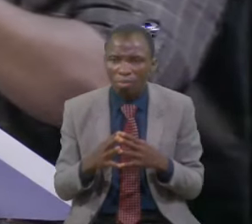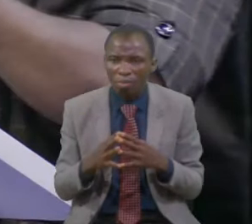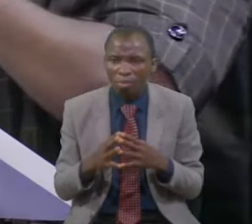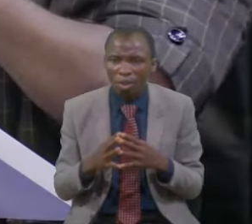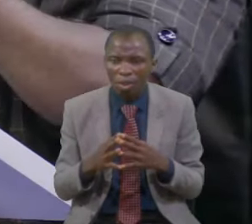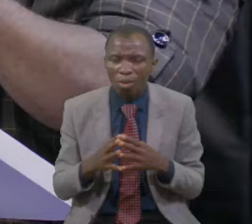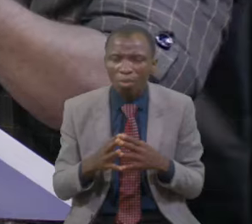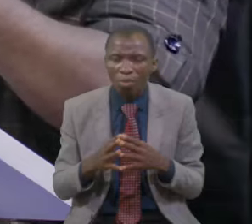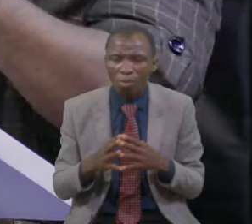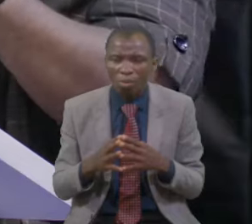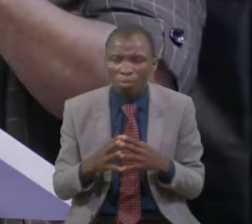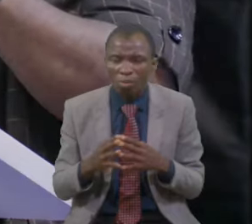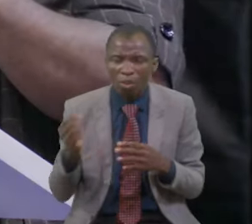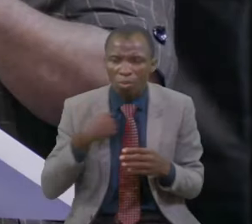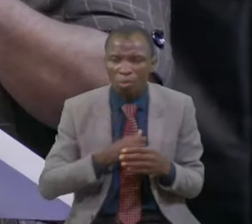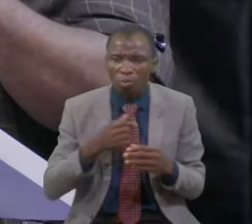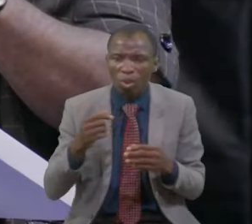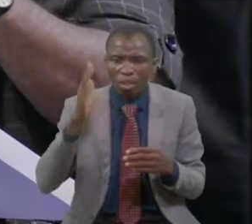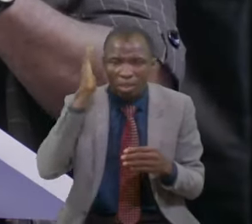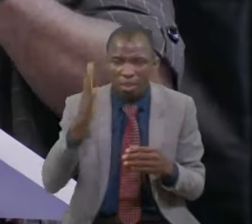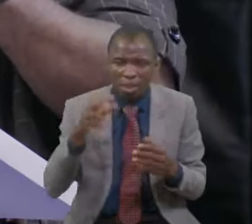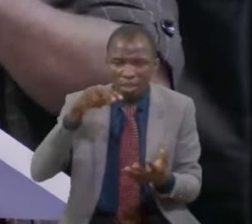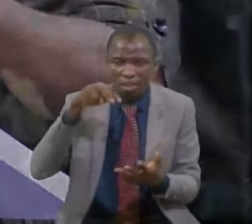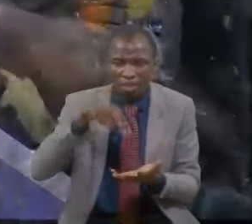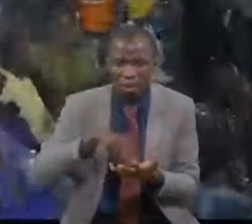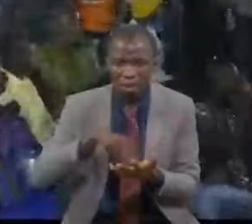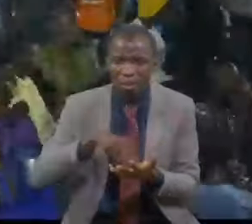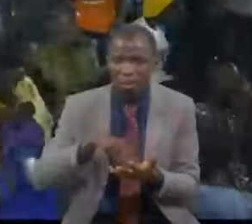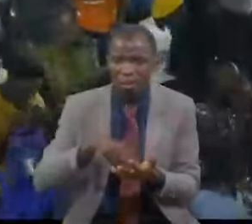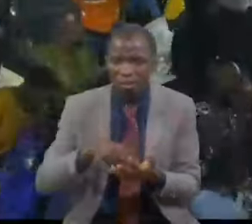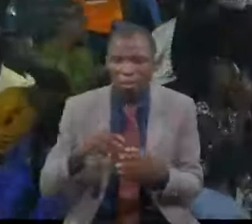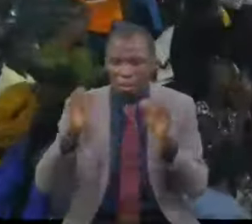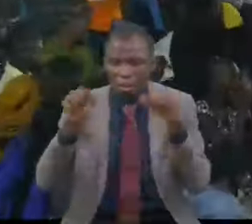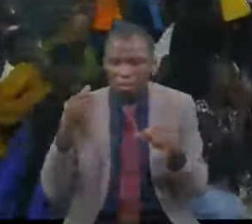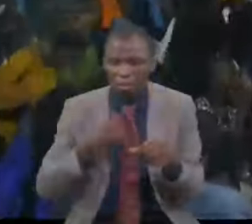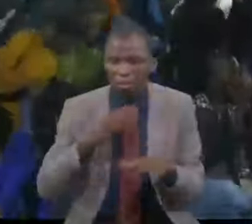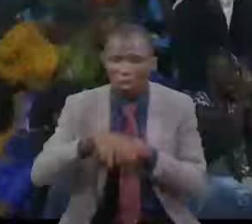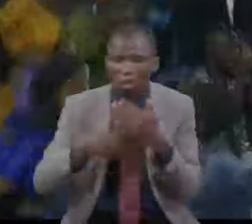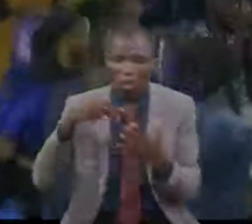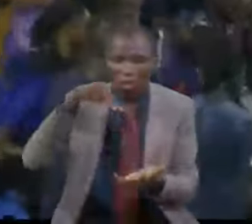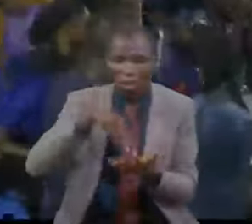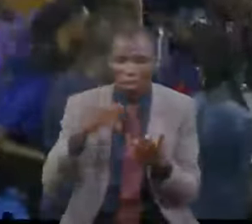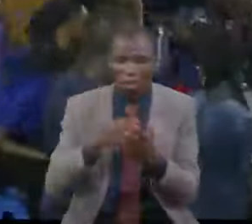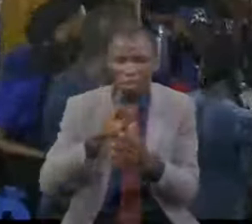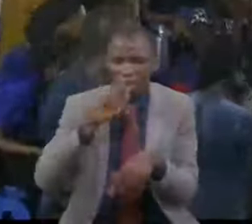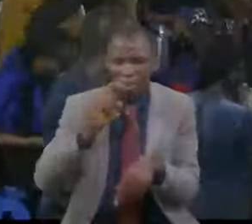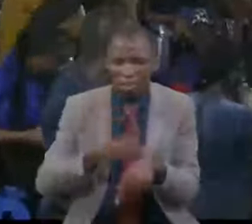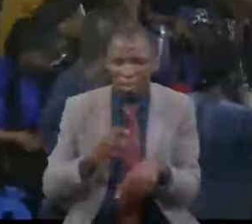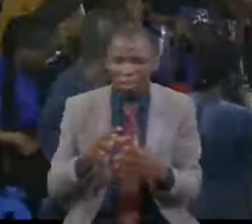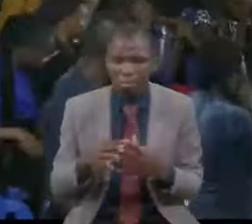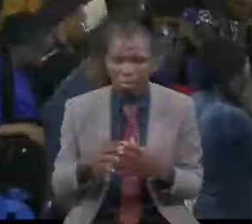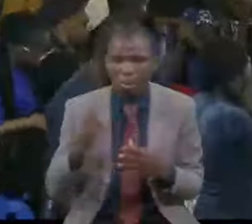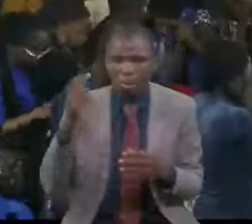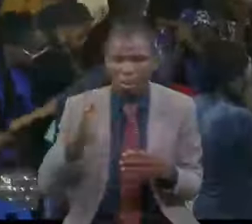up. Now we have finished writing. Can we all stand up? It is time. Our pastor and Lord is coming now to take